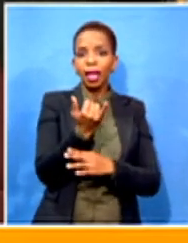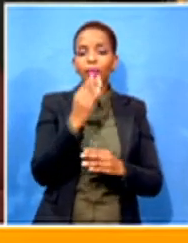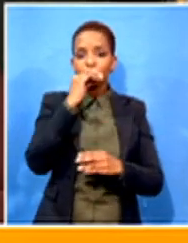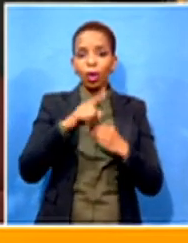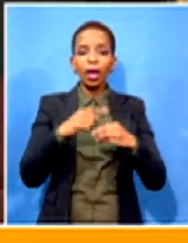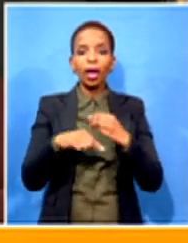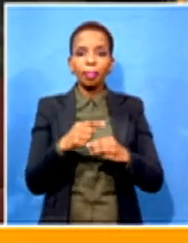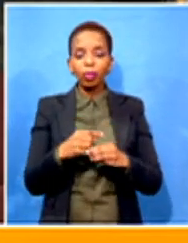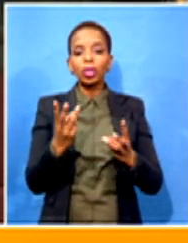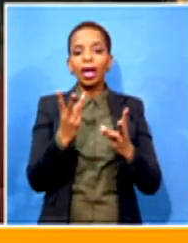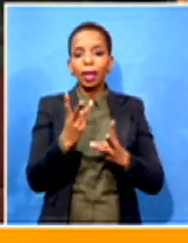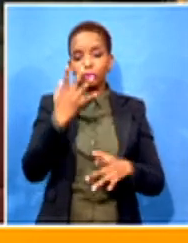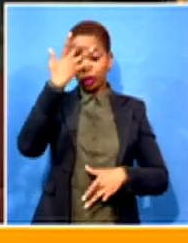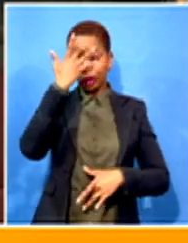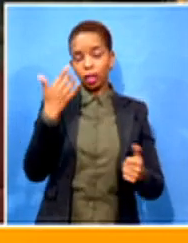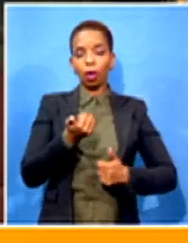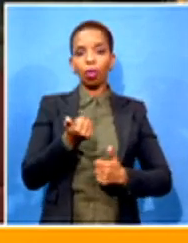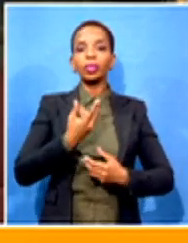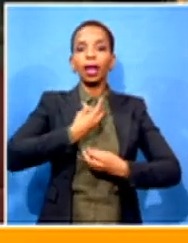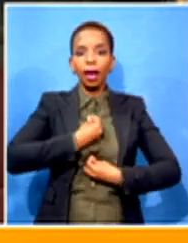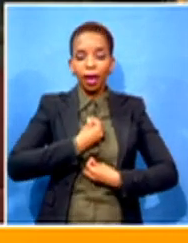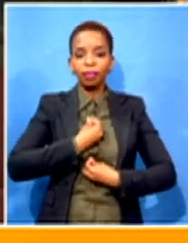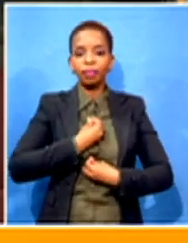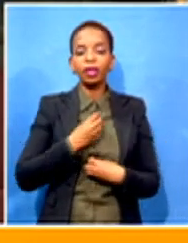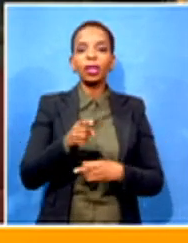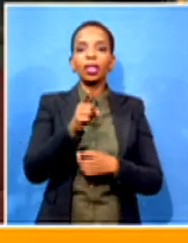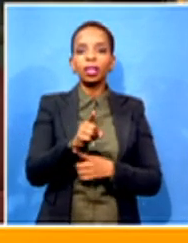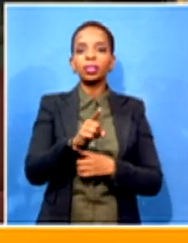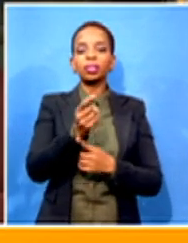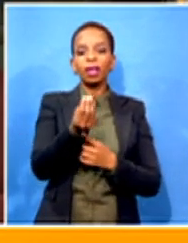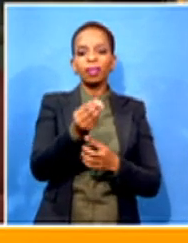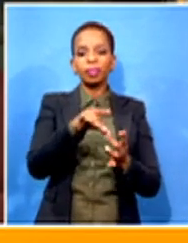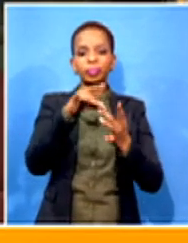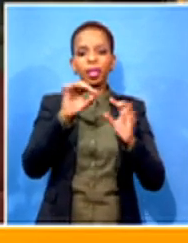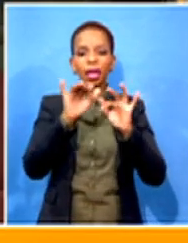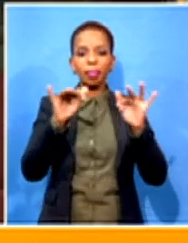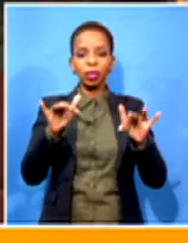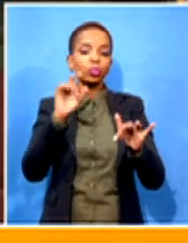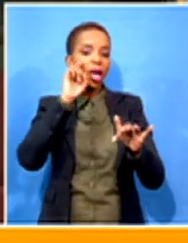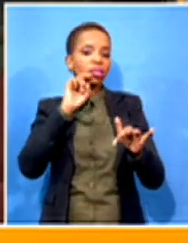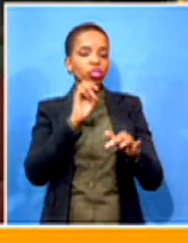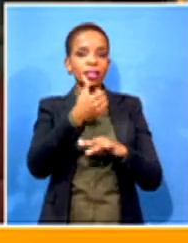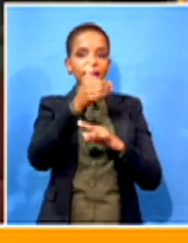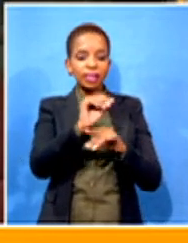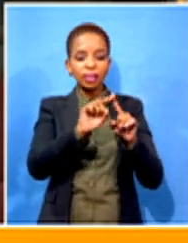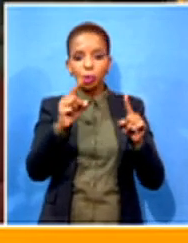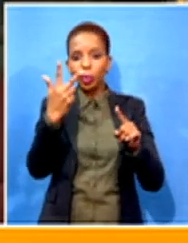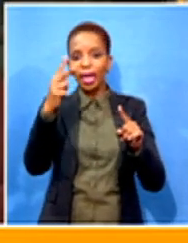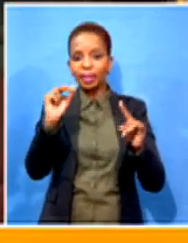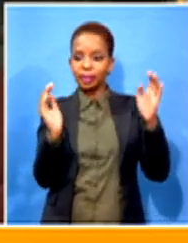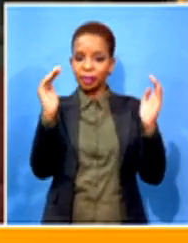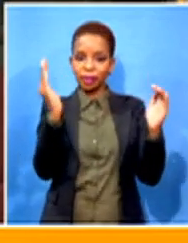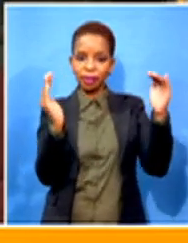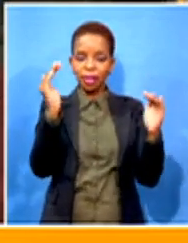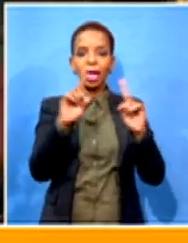the underlying conditions, and the susceptibility of people in the 60-plus age band. Yes. But we forget